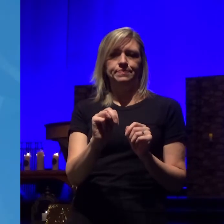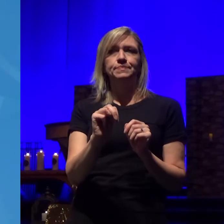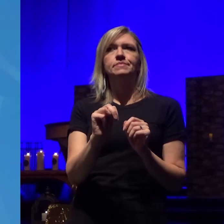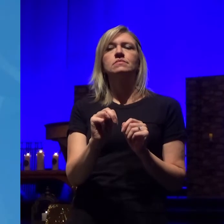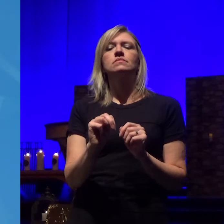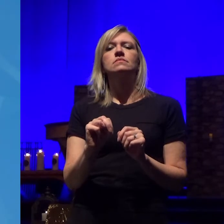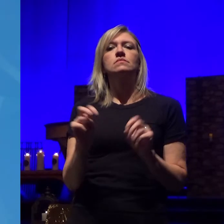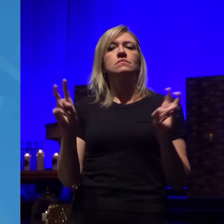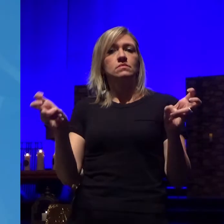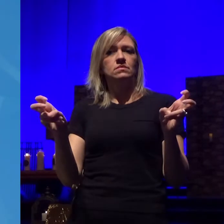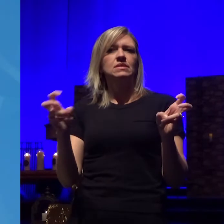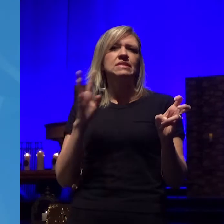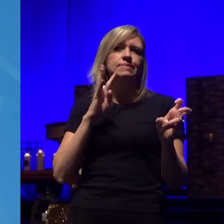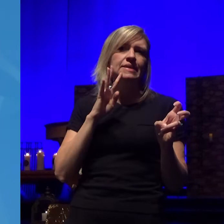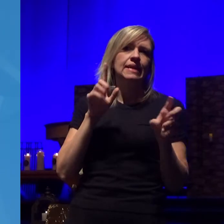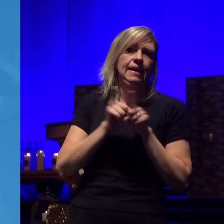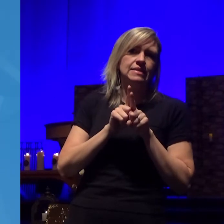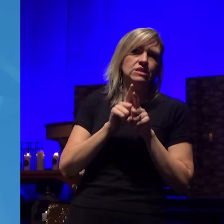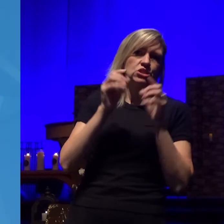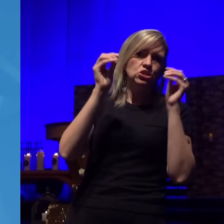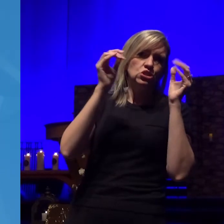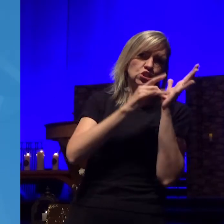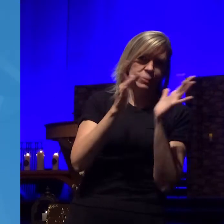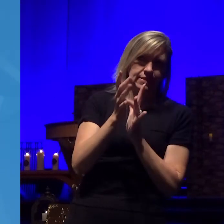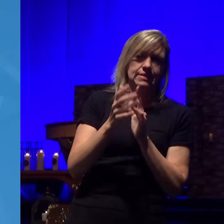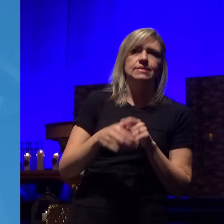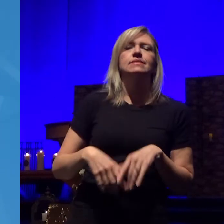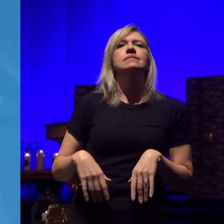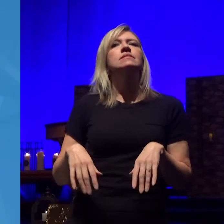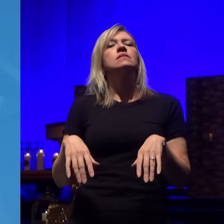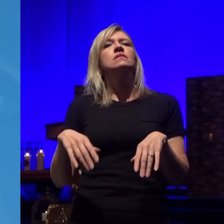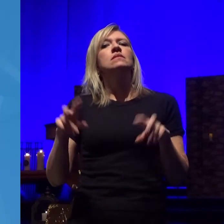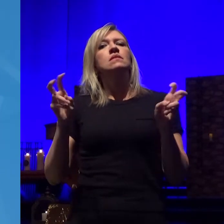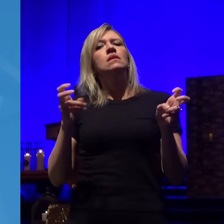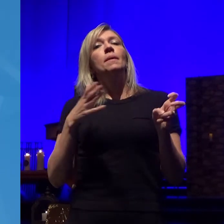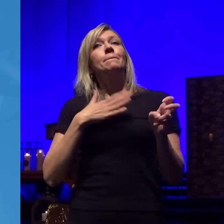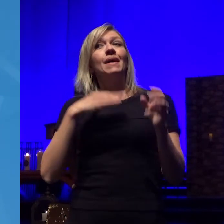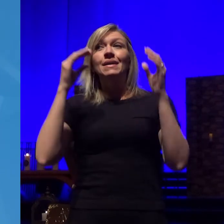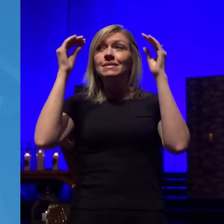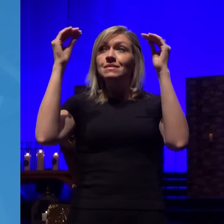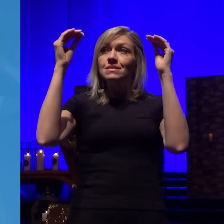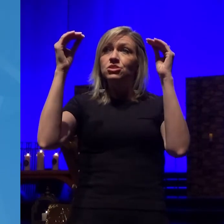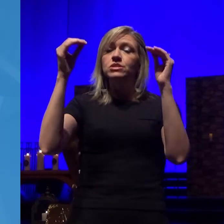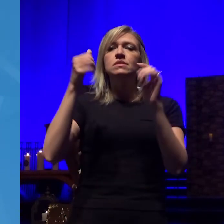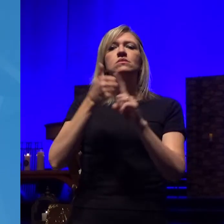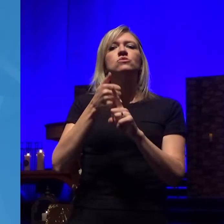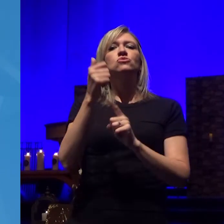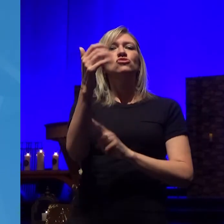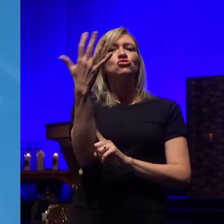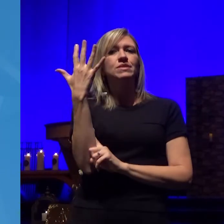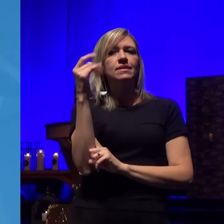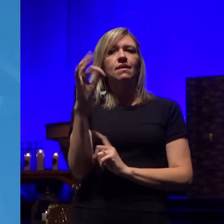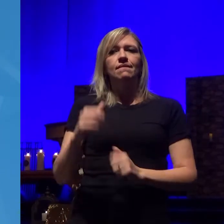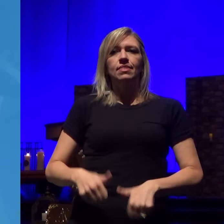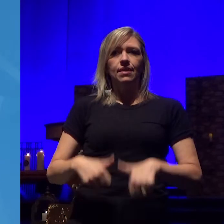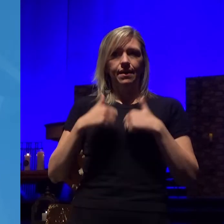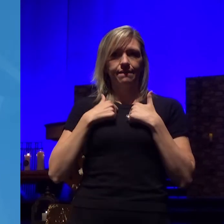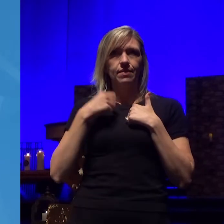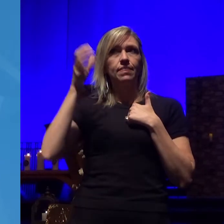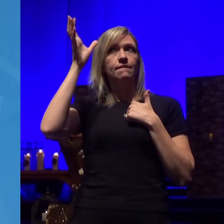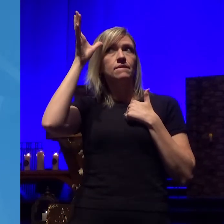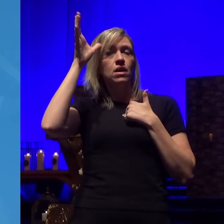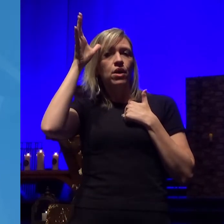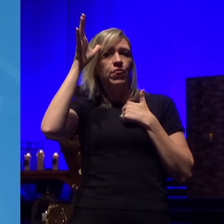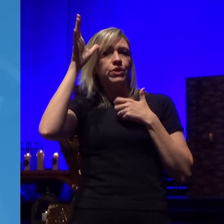says, speaking for Jesus, "My teaching is the tree of life. The Father is he who cultivates the